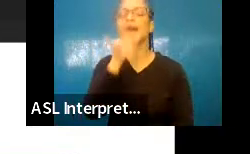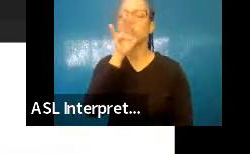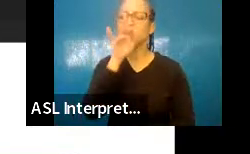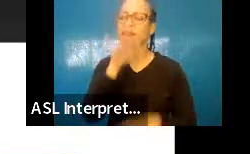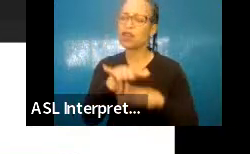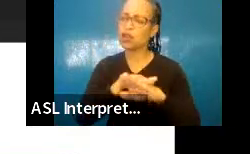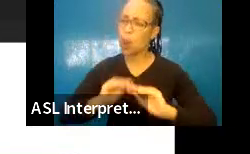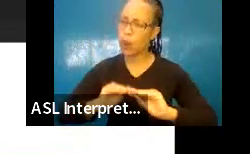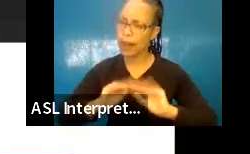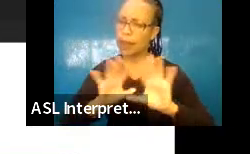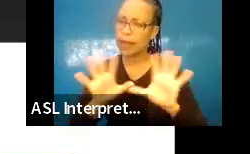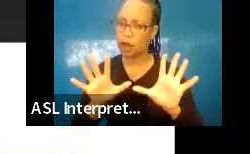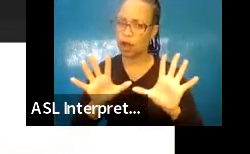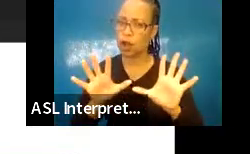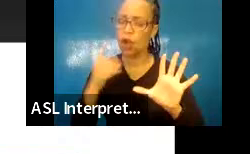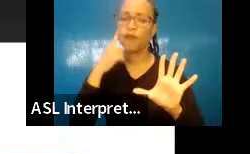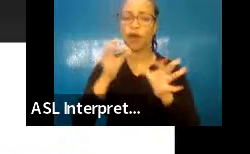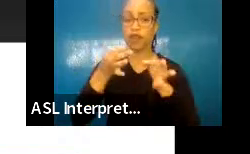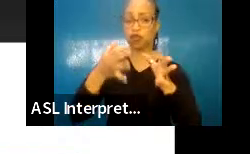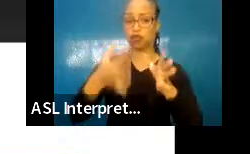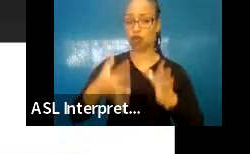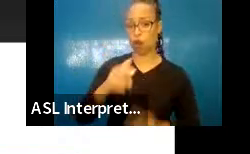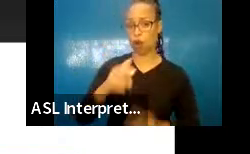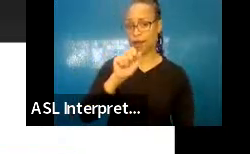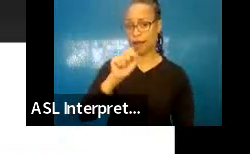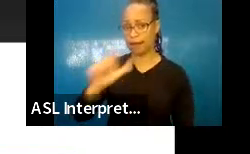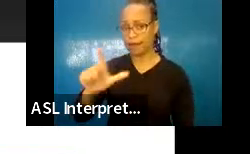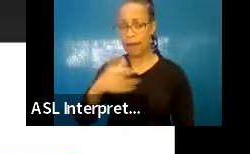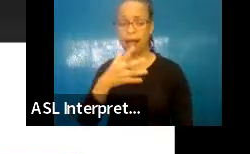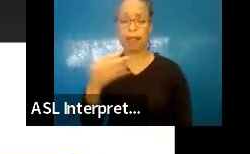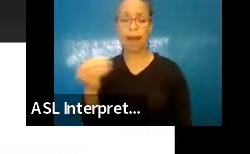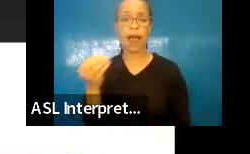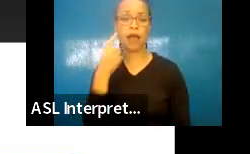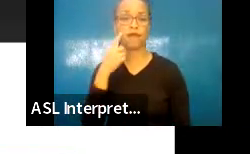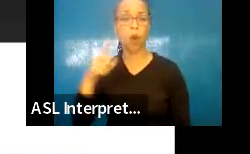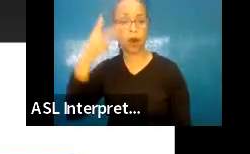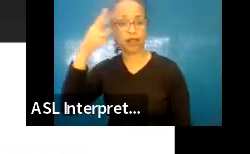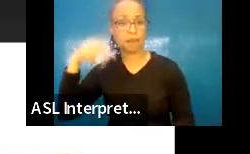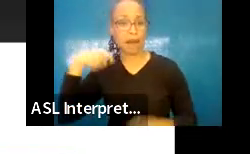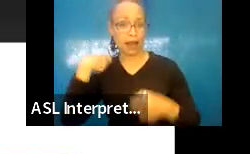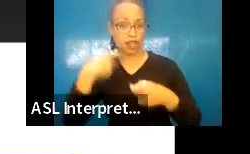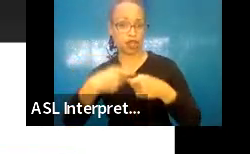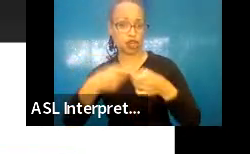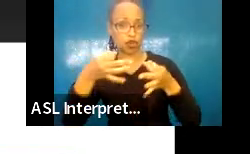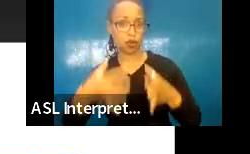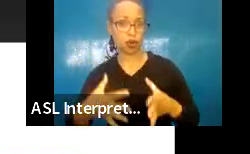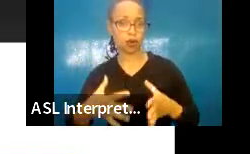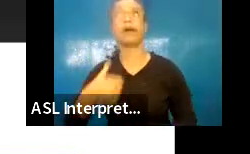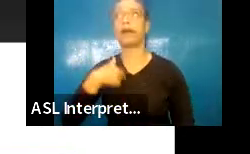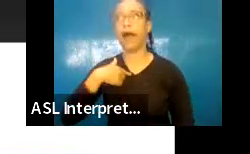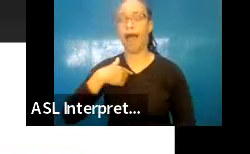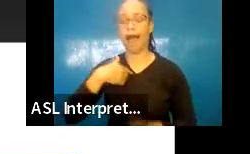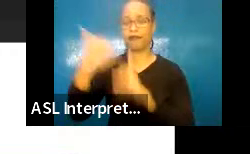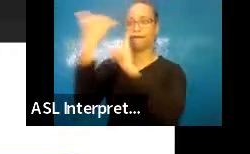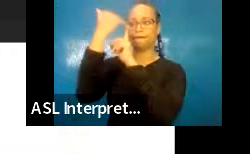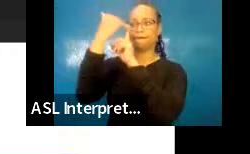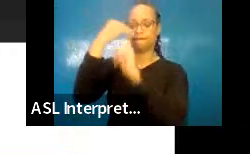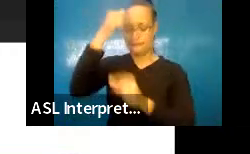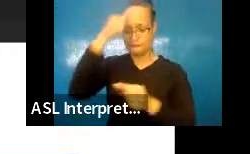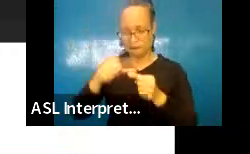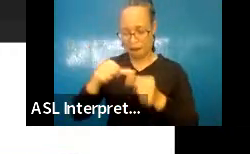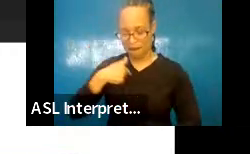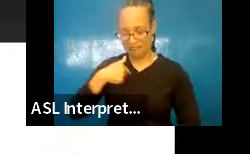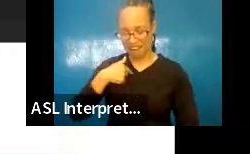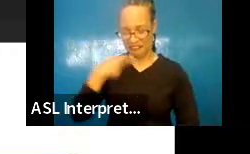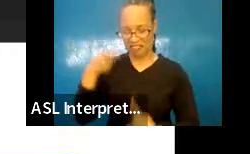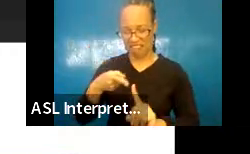clearly for our ASL interpreters, as well as for our Spanish interpreters. And I have to remind myself of this often because I